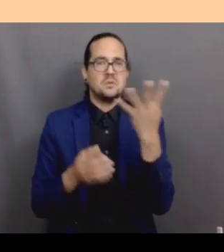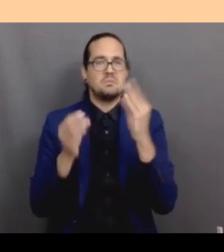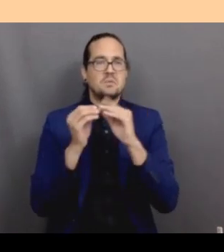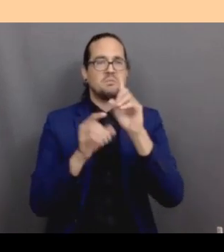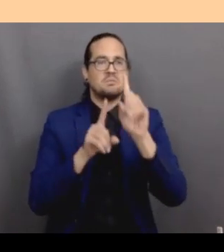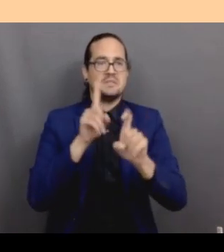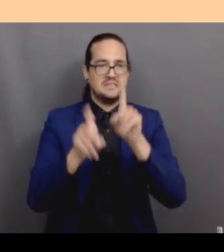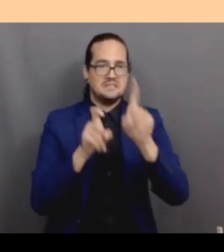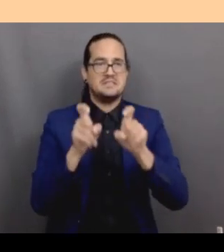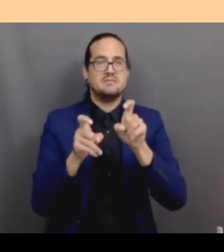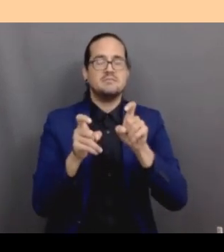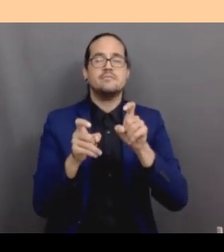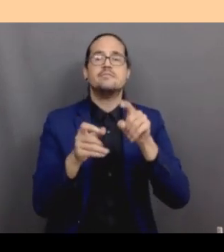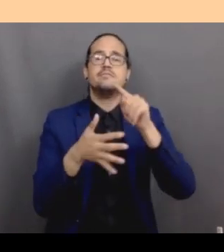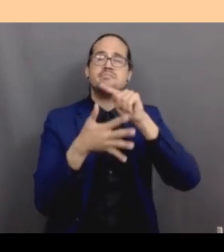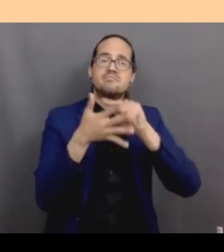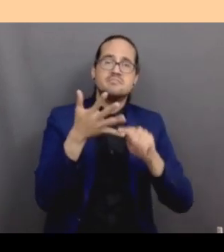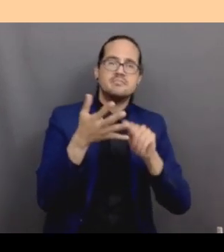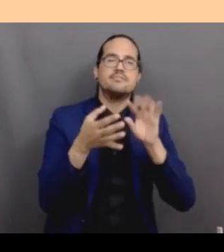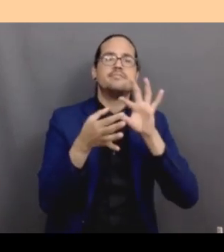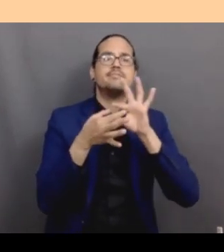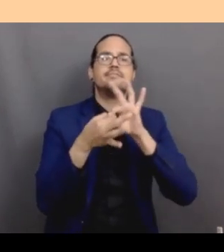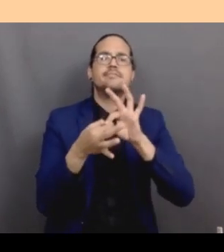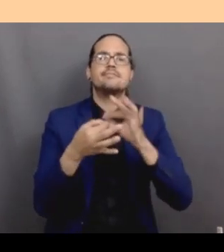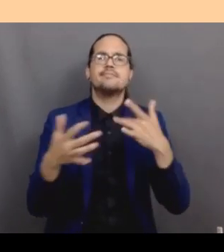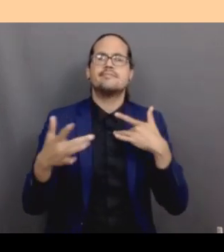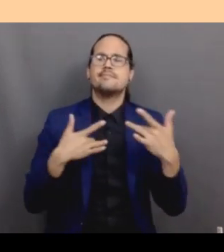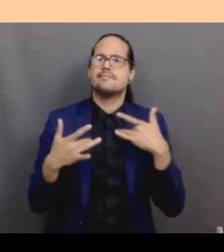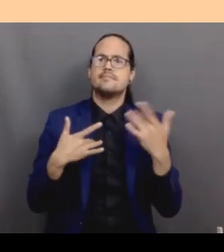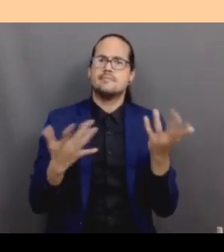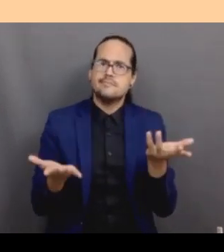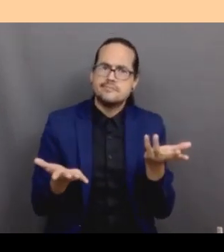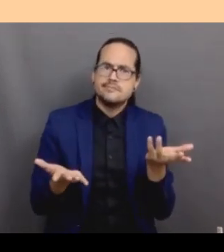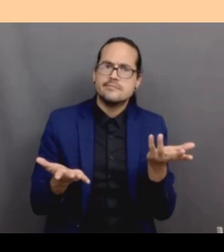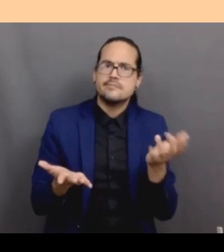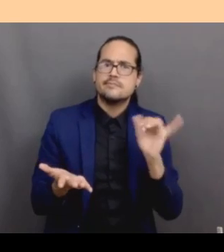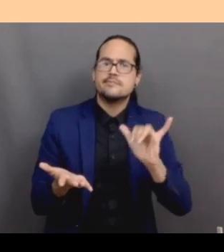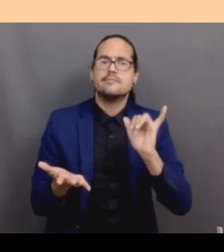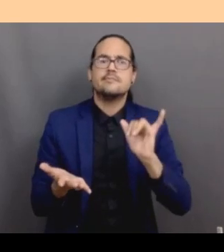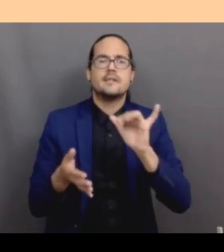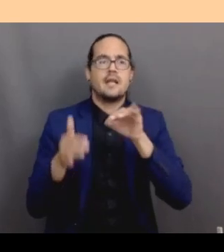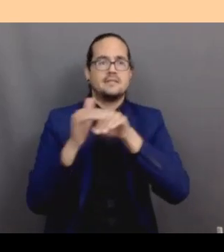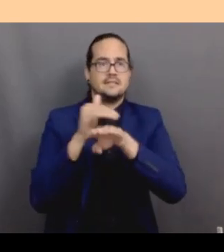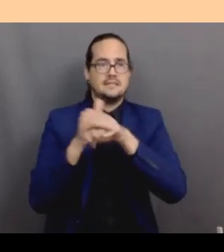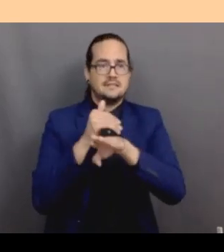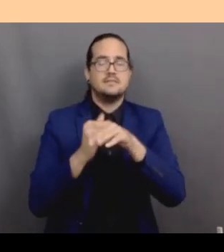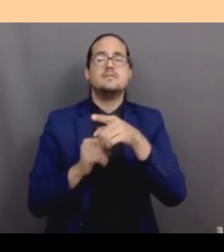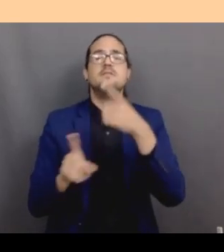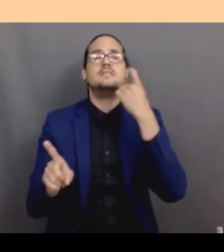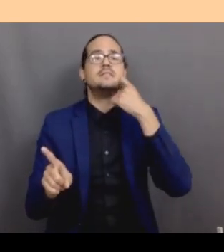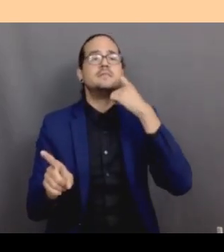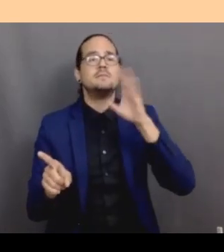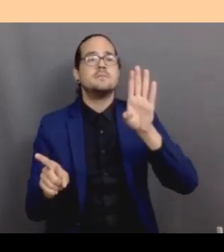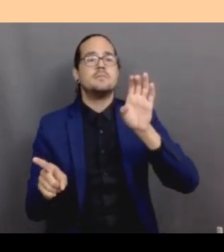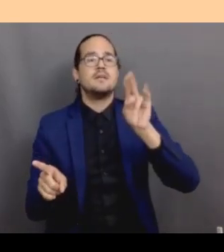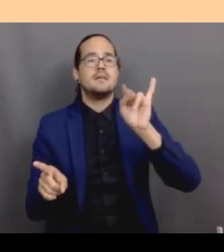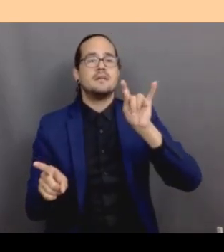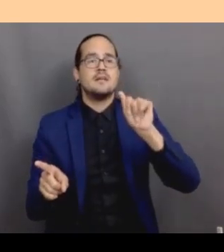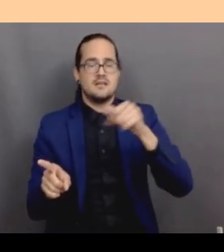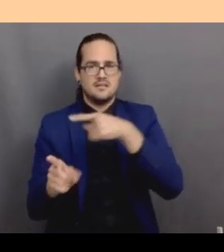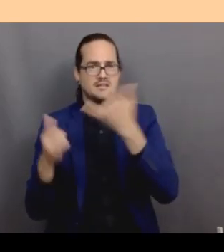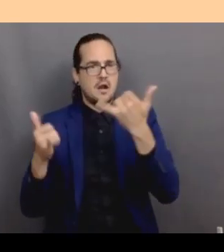concern of access. And Benita, you mentioned earlier in your remarks the efforts that were made to